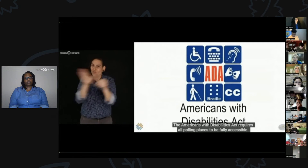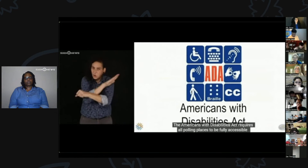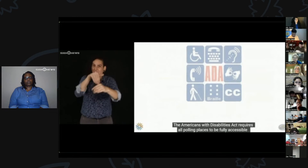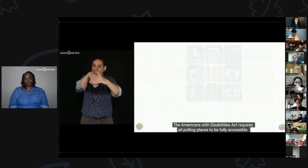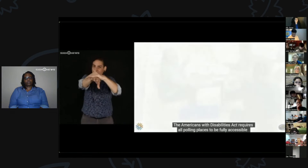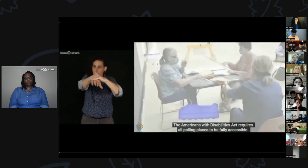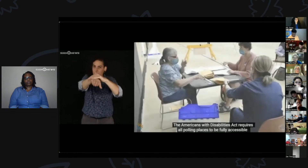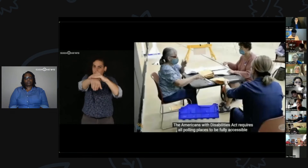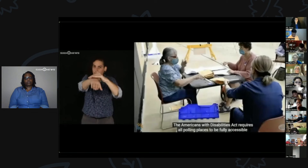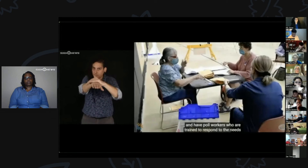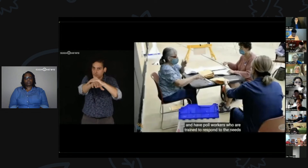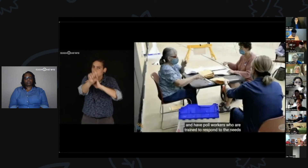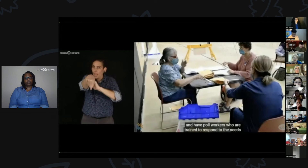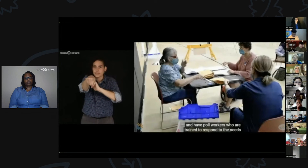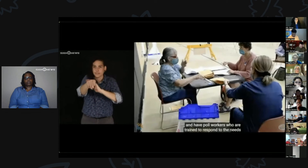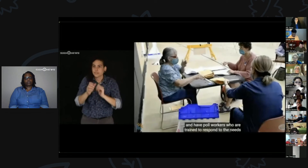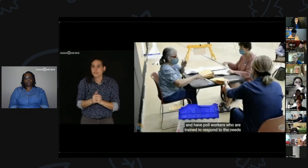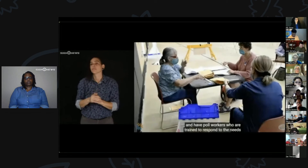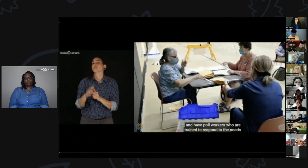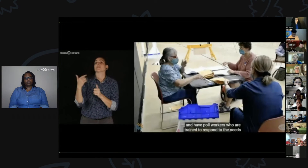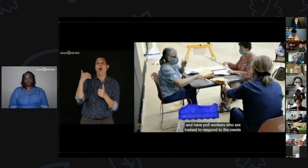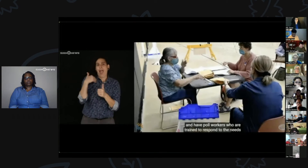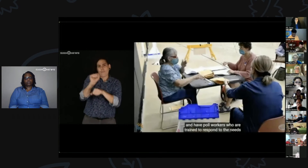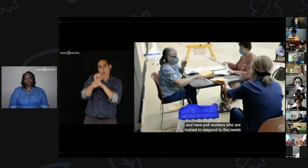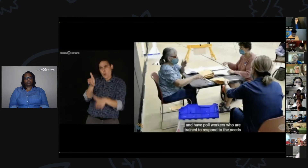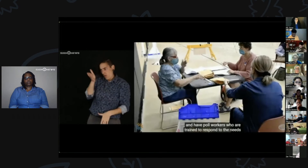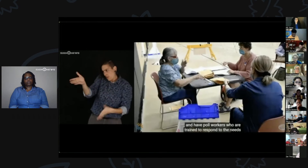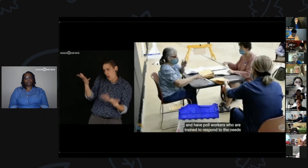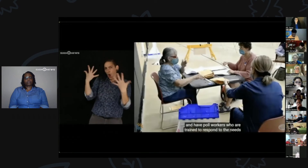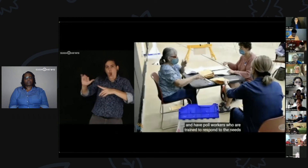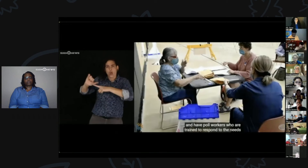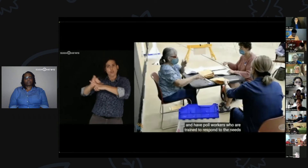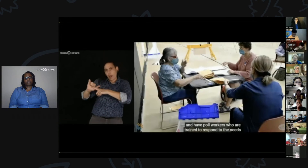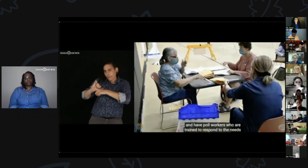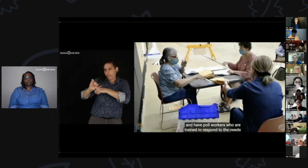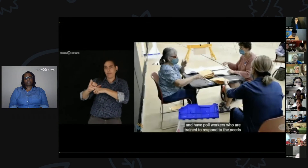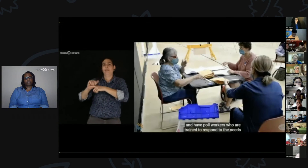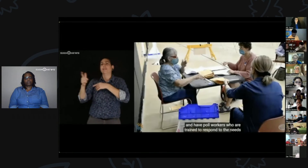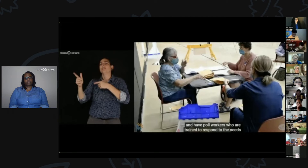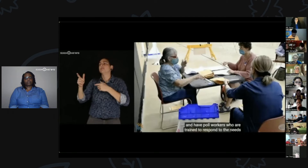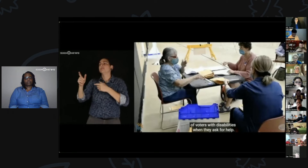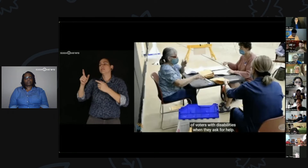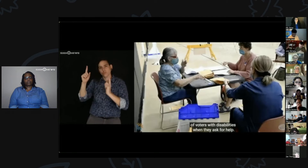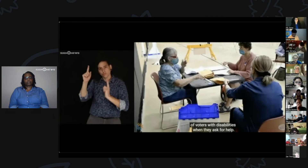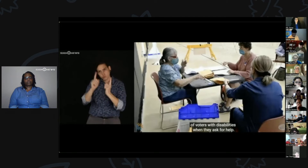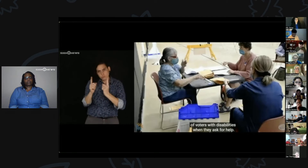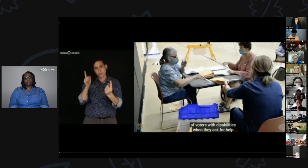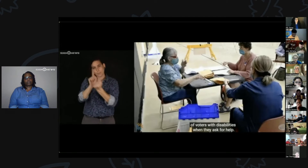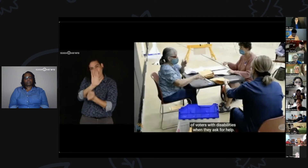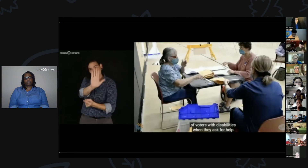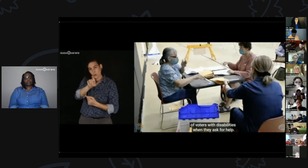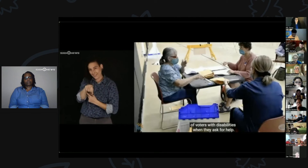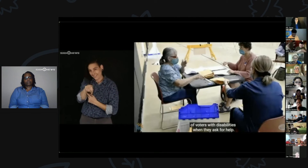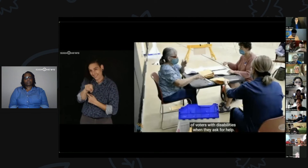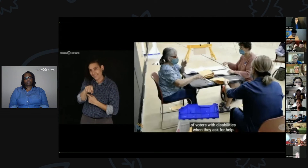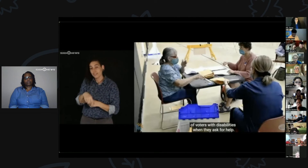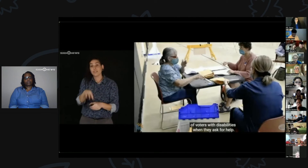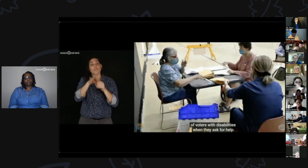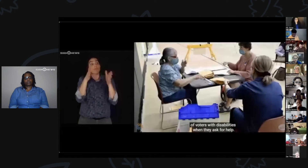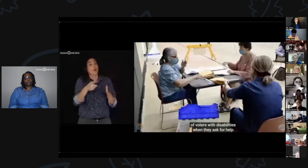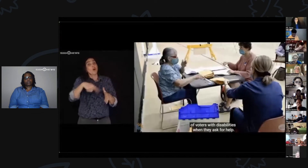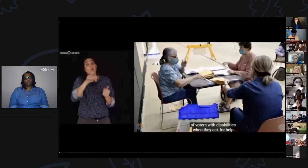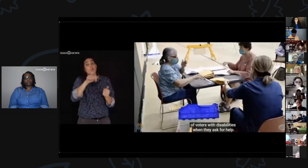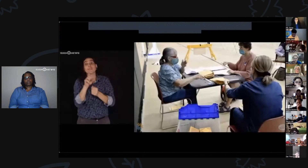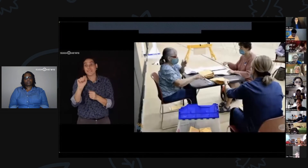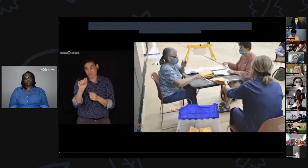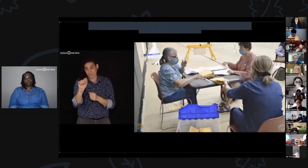fully accessible and have a poll workers who are trained and respond to the needs of voters with disabilities when they